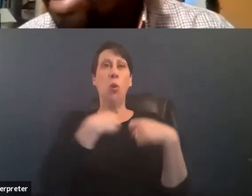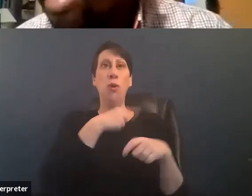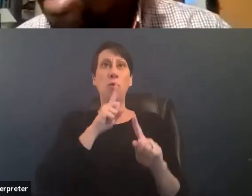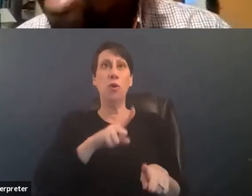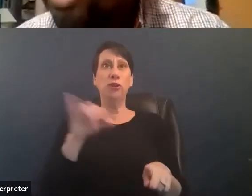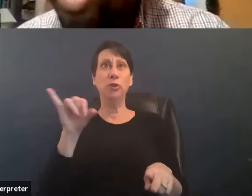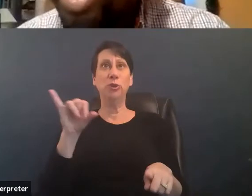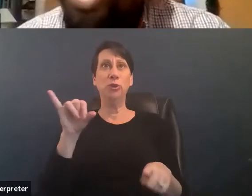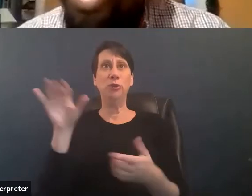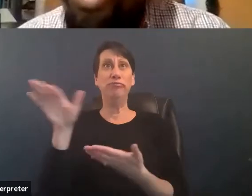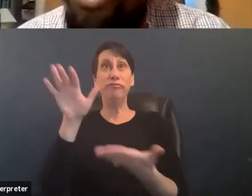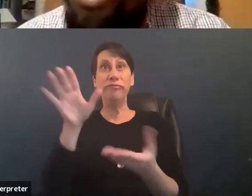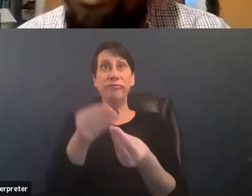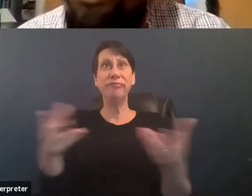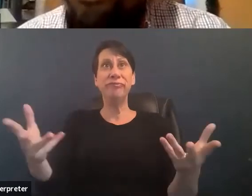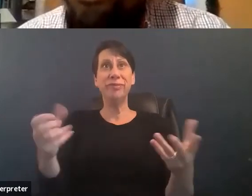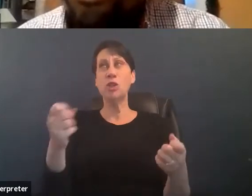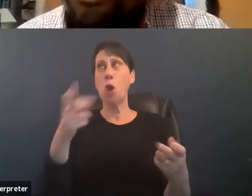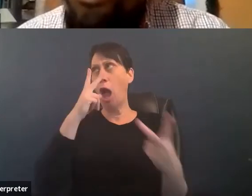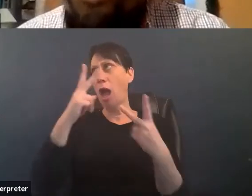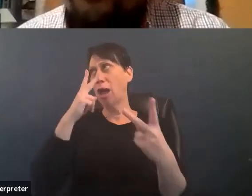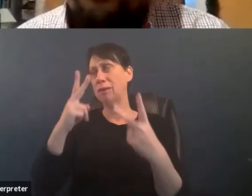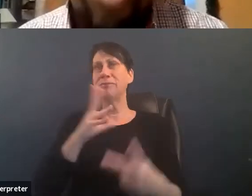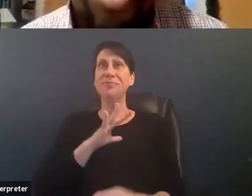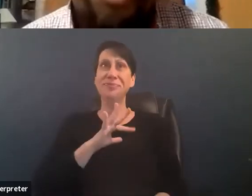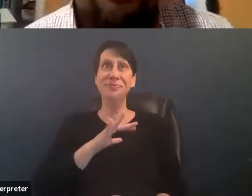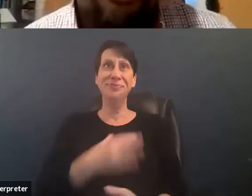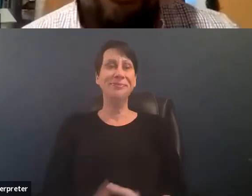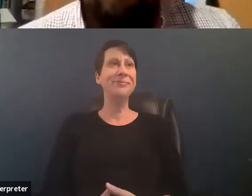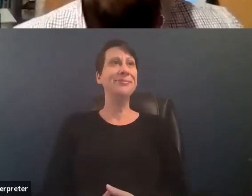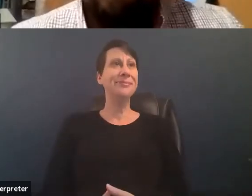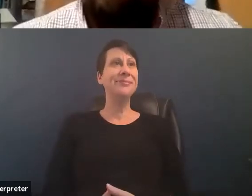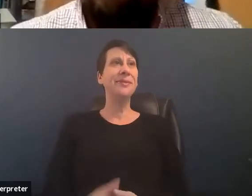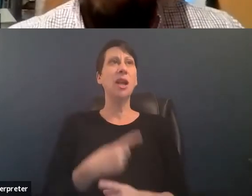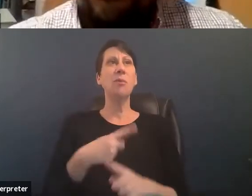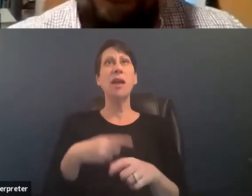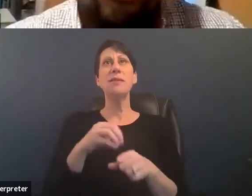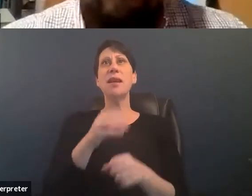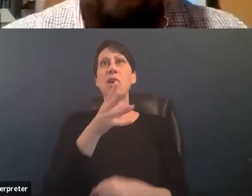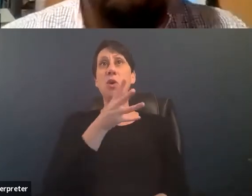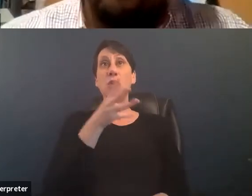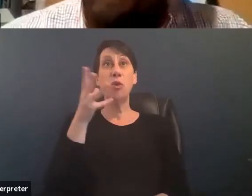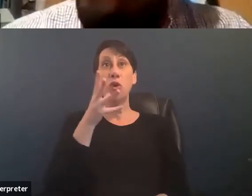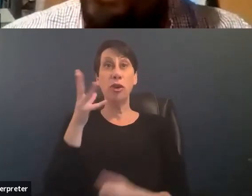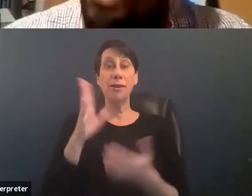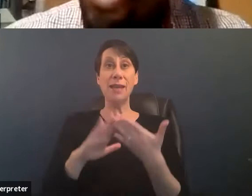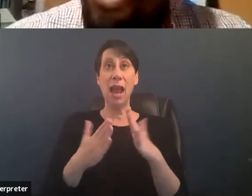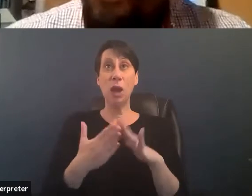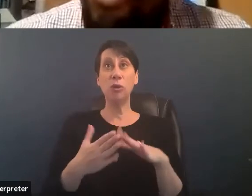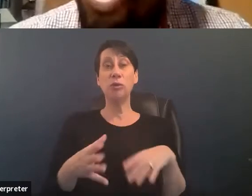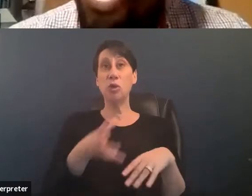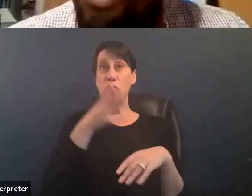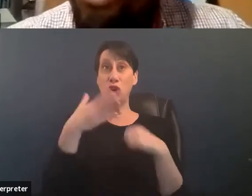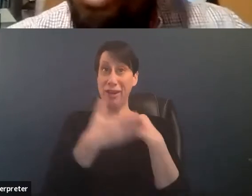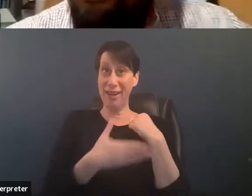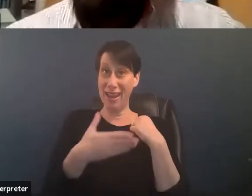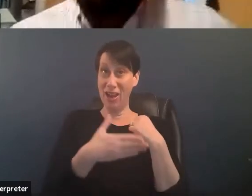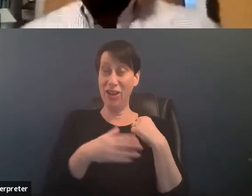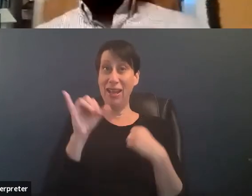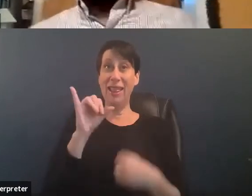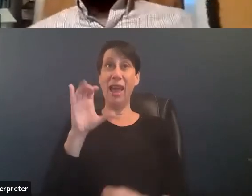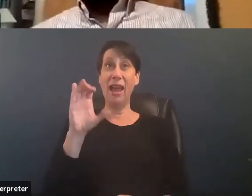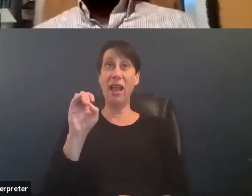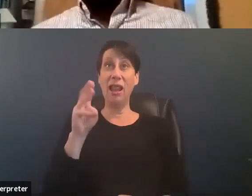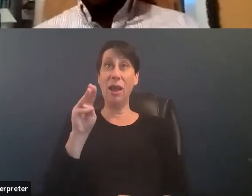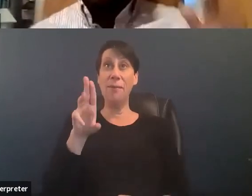And understand, like in a rural town or rural county like Columbus and Bladen,